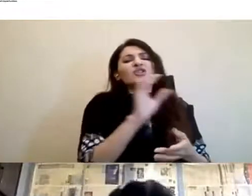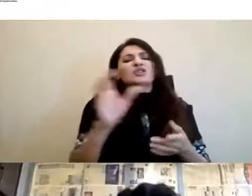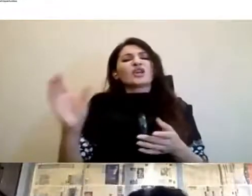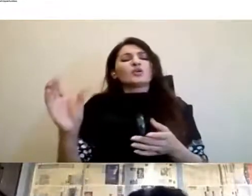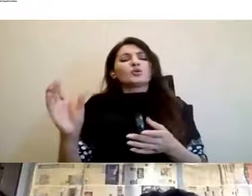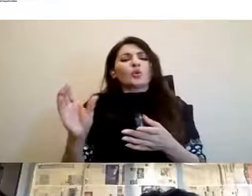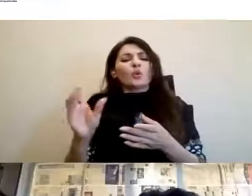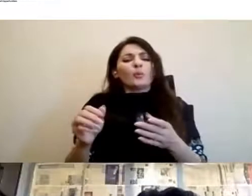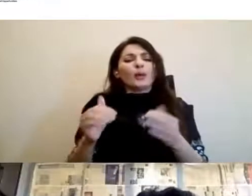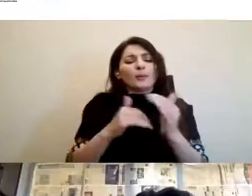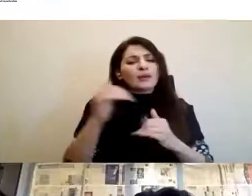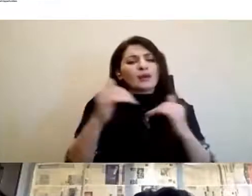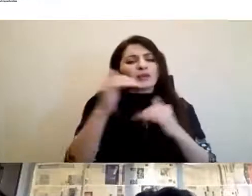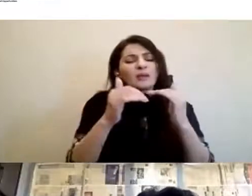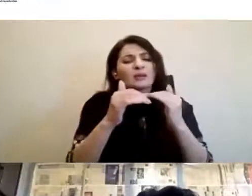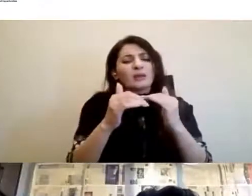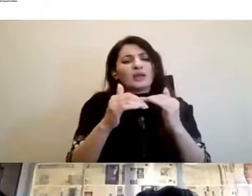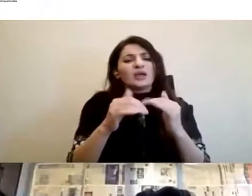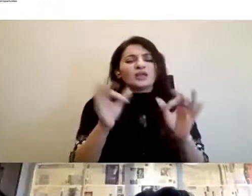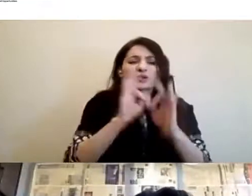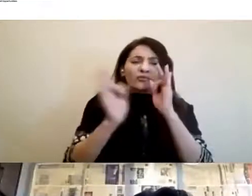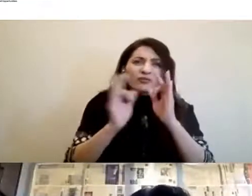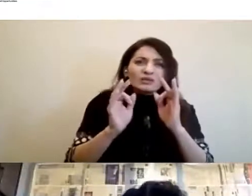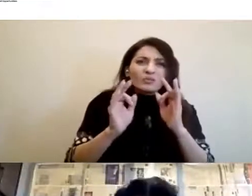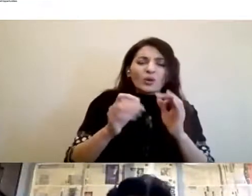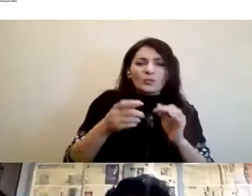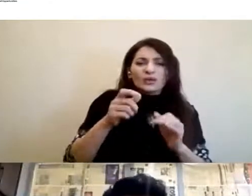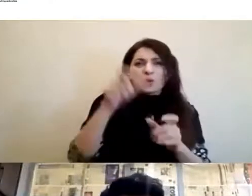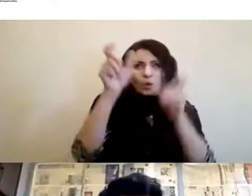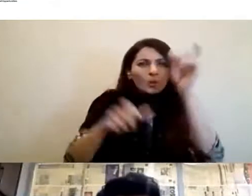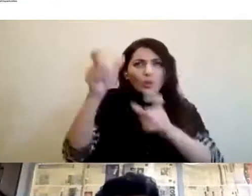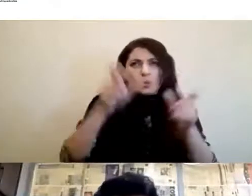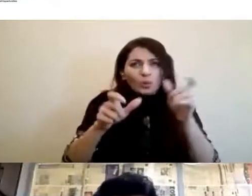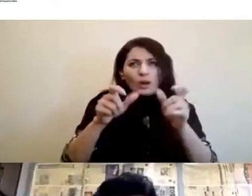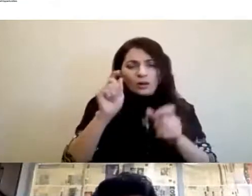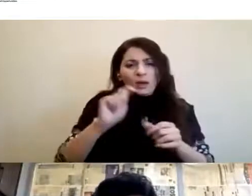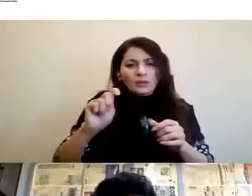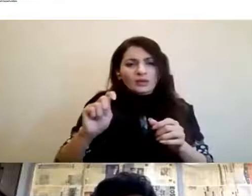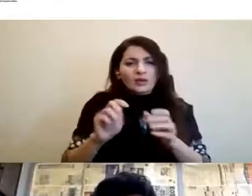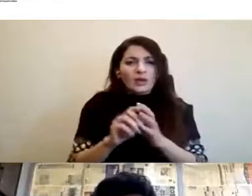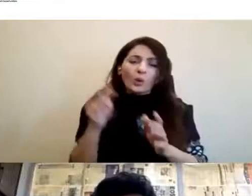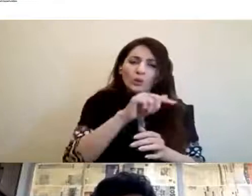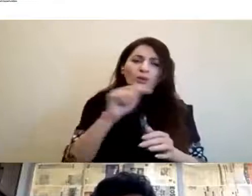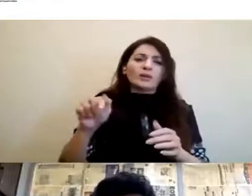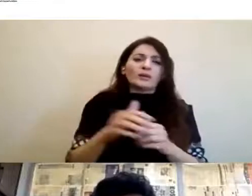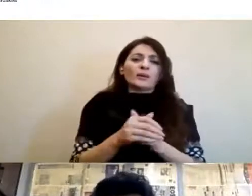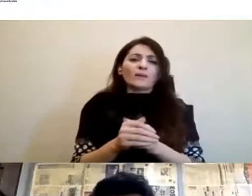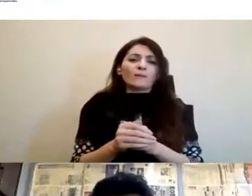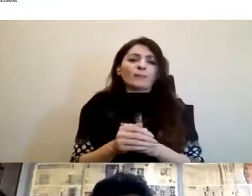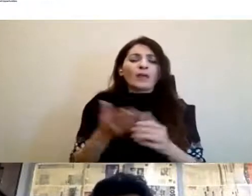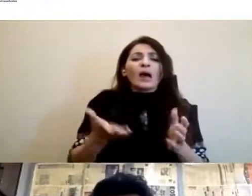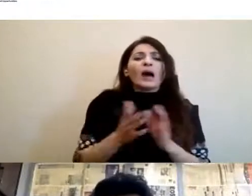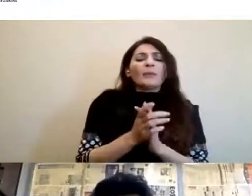to address the needs of Facebook users with disabilities? Of course, the work being done through multi-stakeholder efforts is